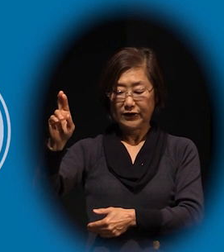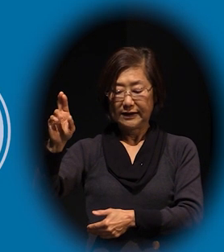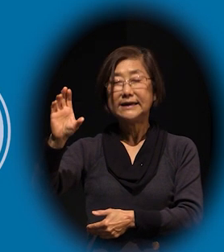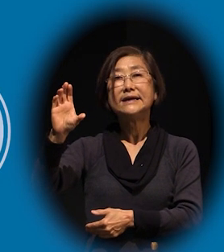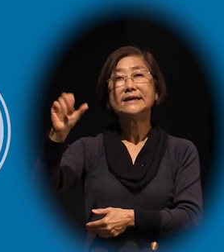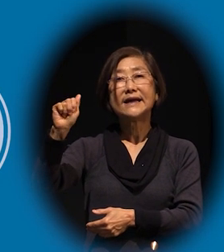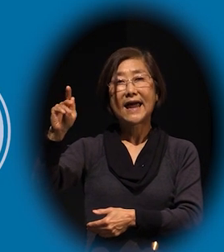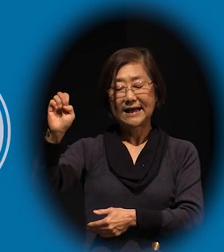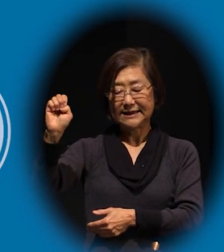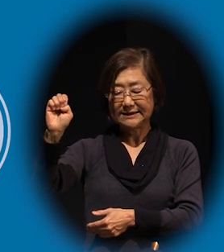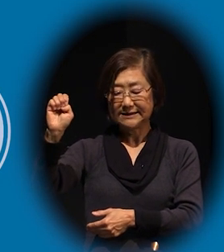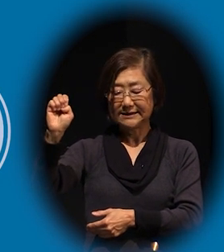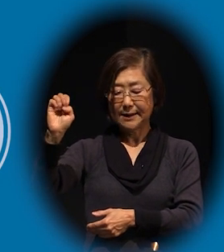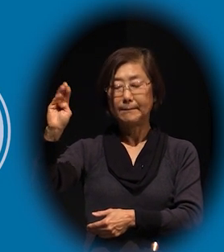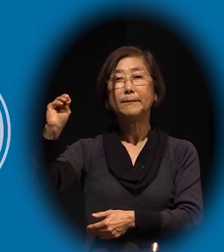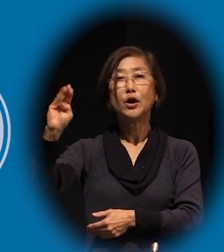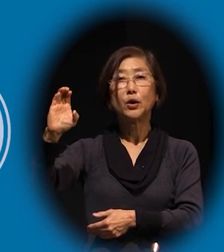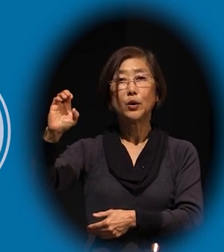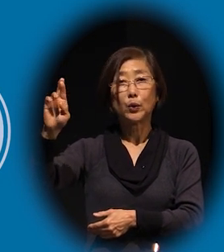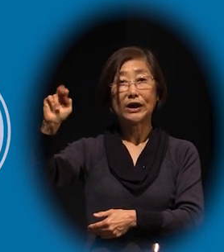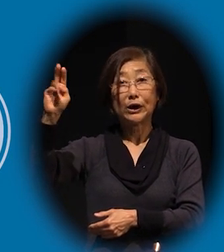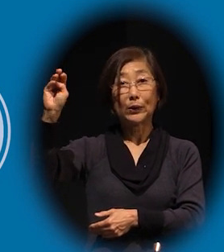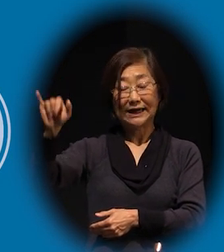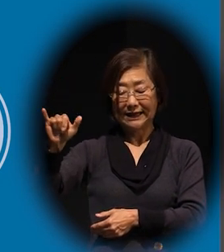Dr. Candace D. McCrary.